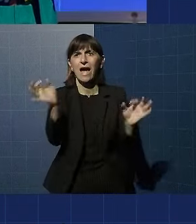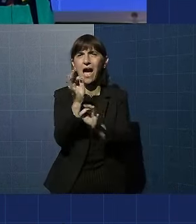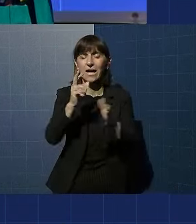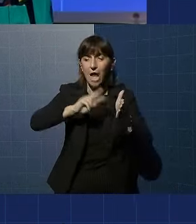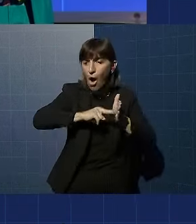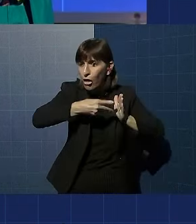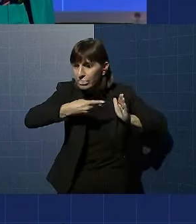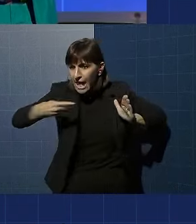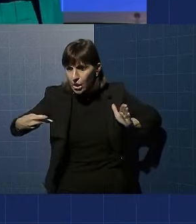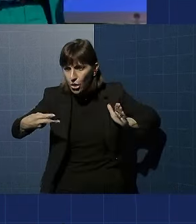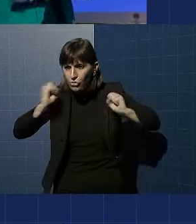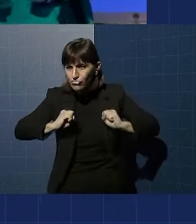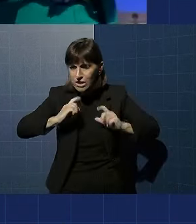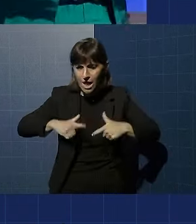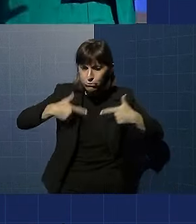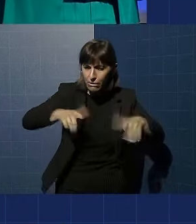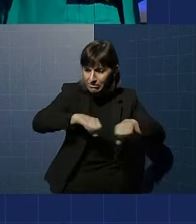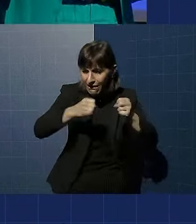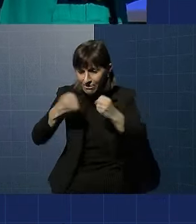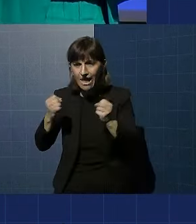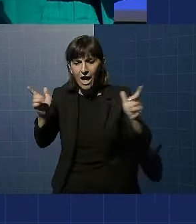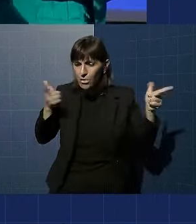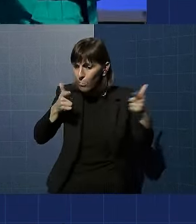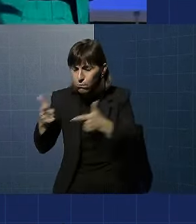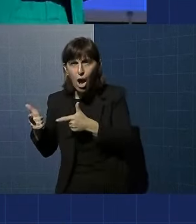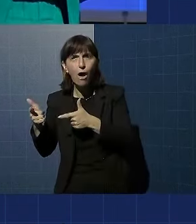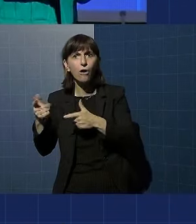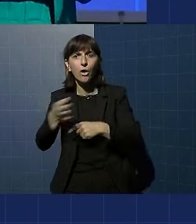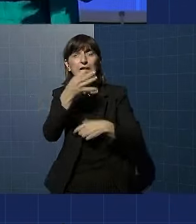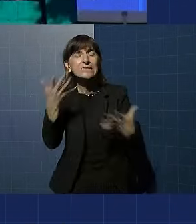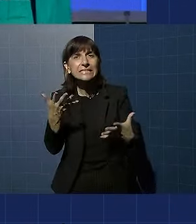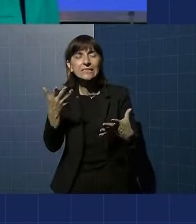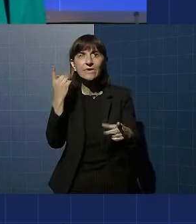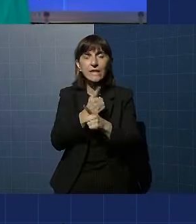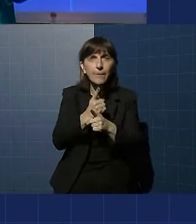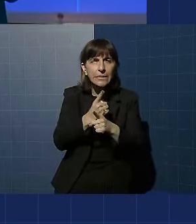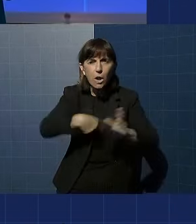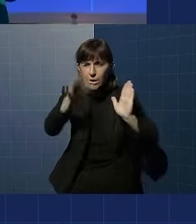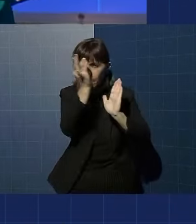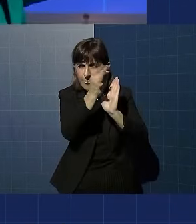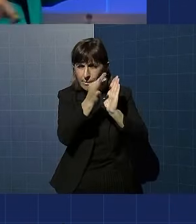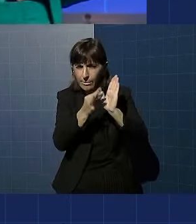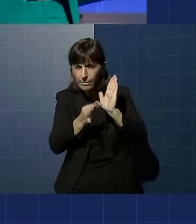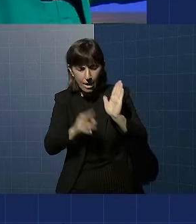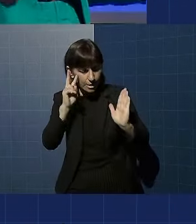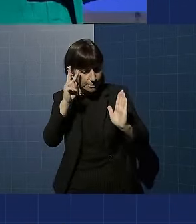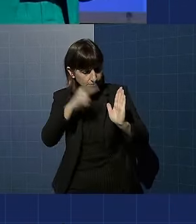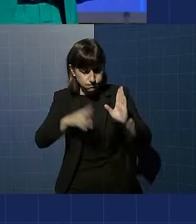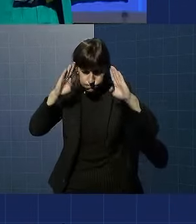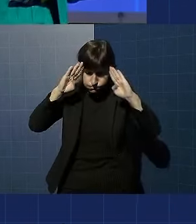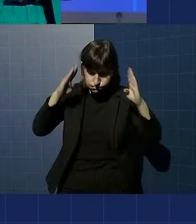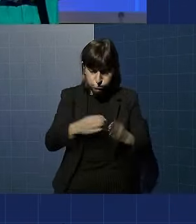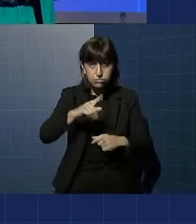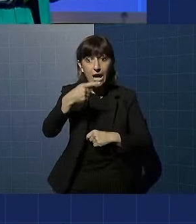we need to consider. And then also we have confined environments. For example, on Mars, astronauts will not be able to just go for a